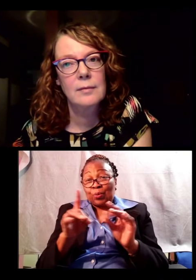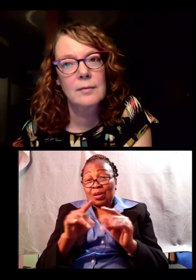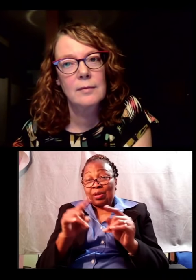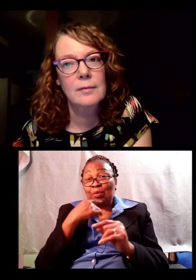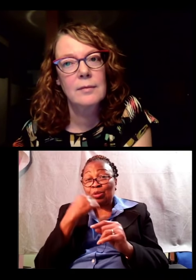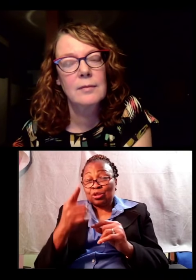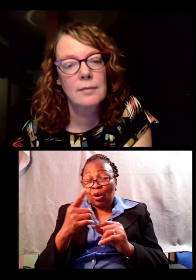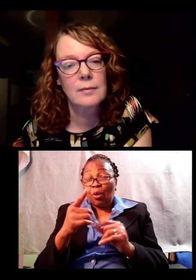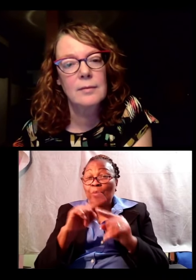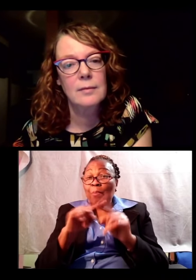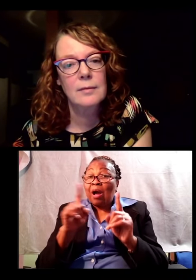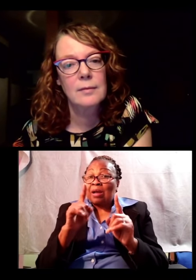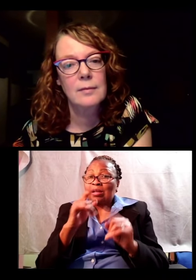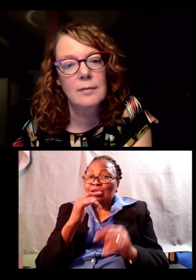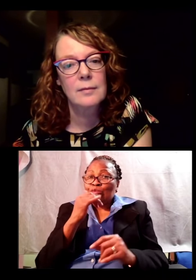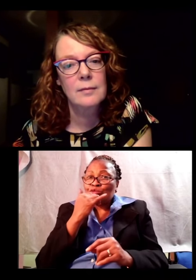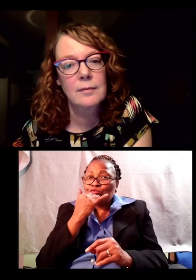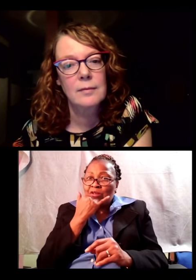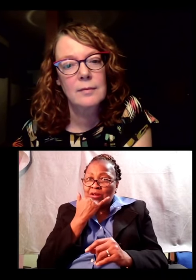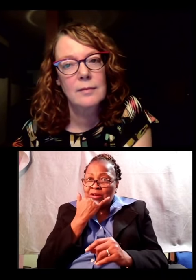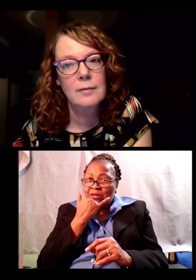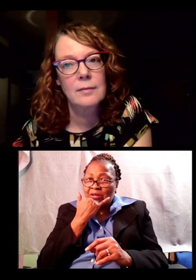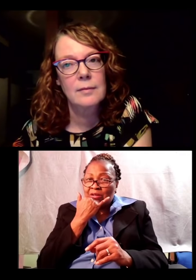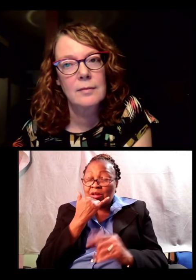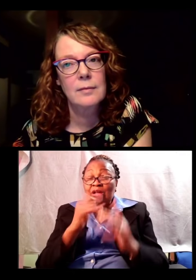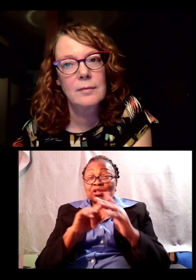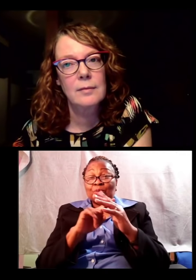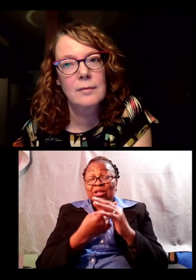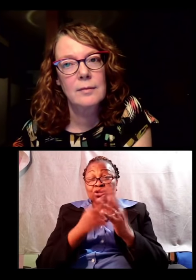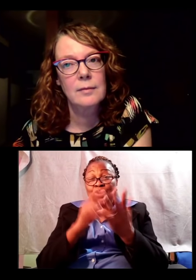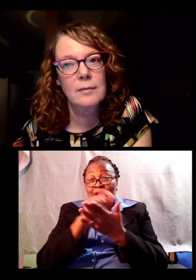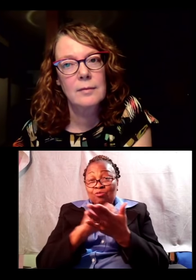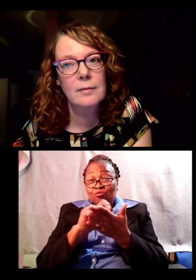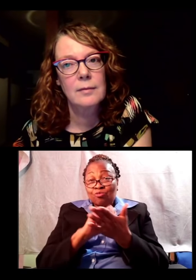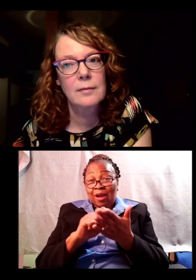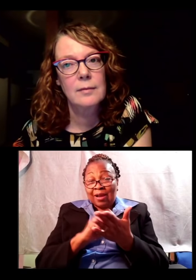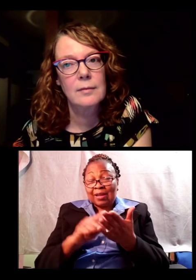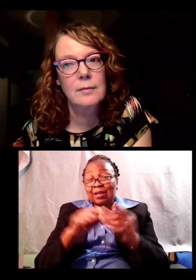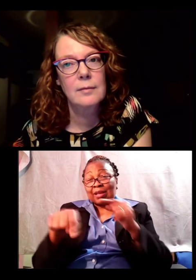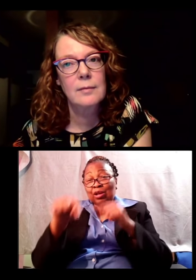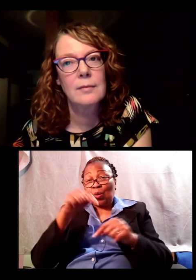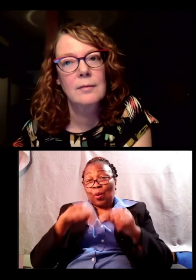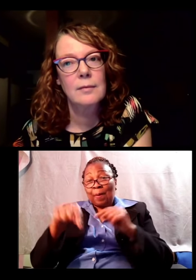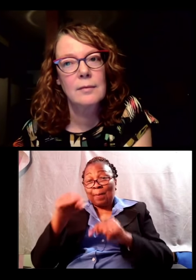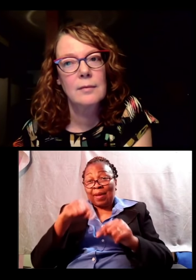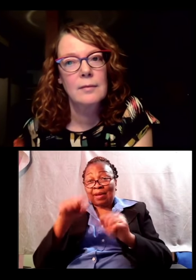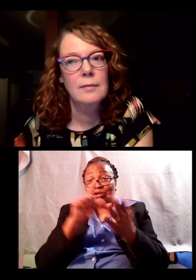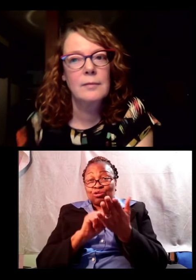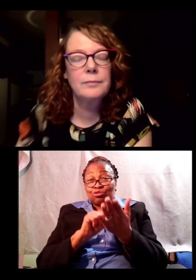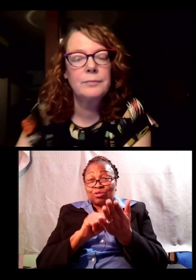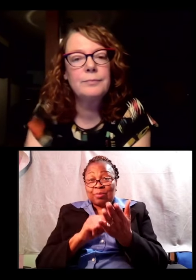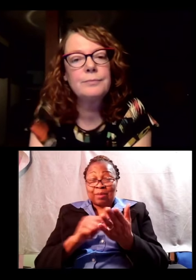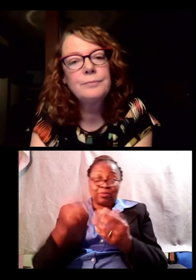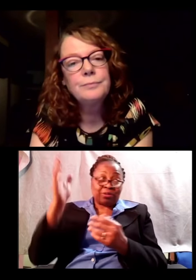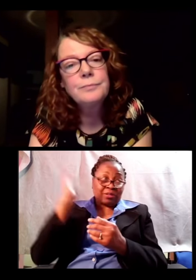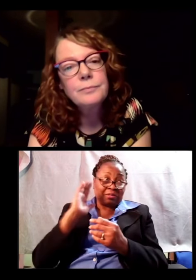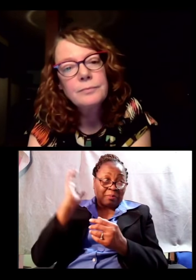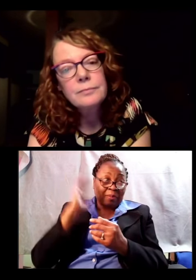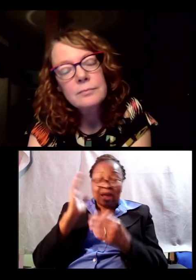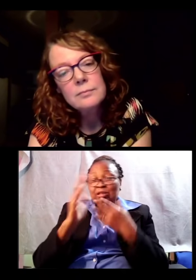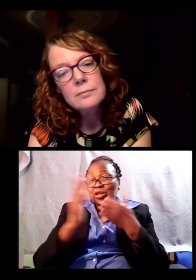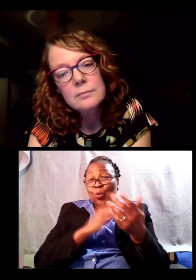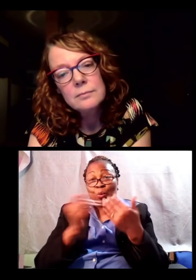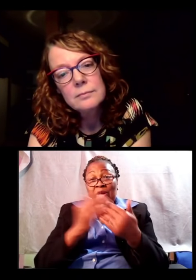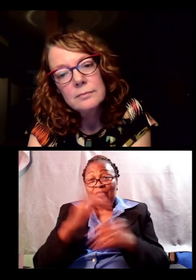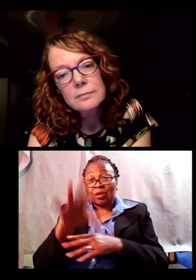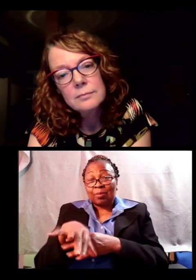wrong. So when I really started writing about her and going back to newspapers of the day and whatever else it could be found,